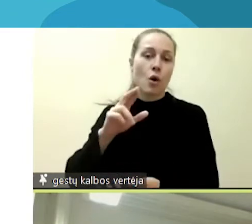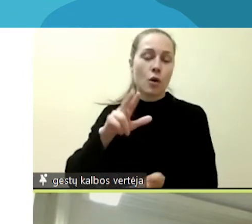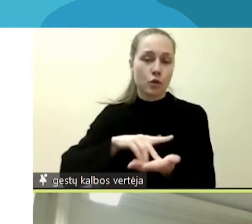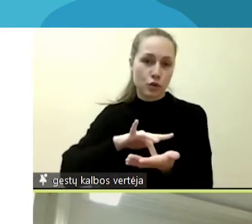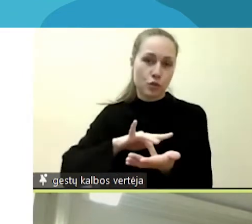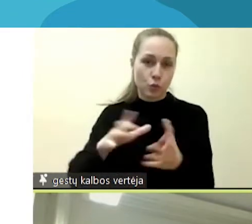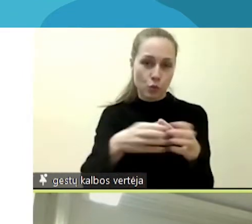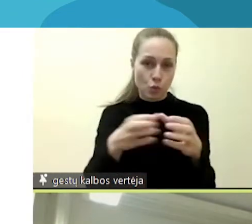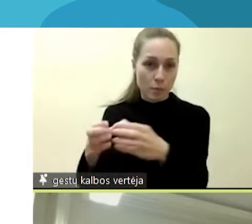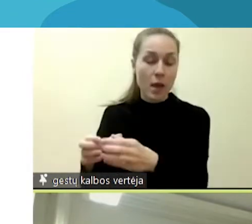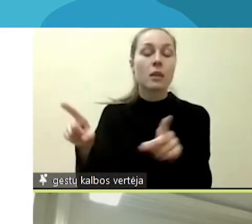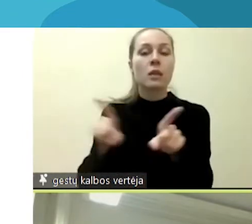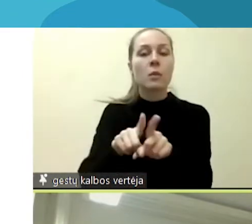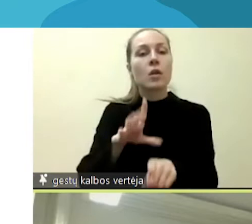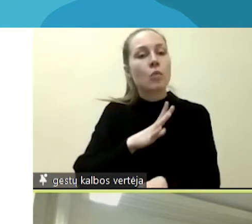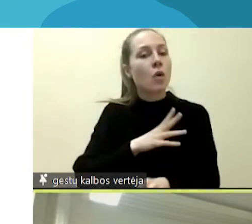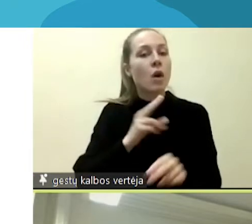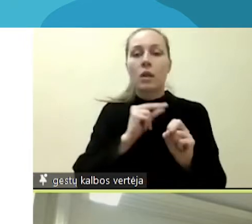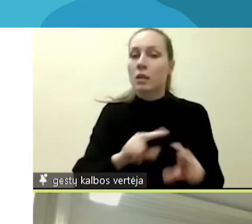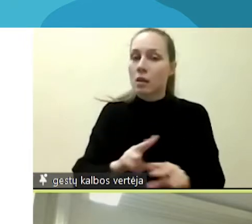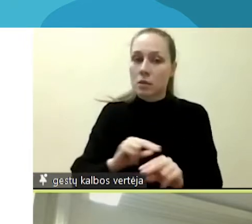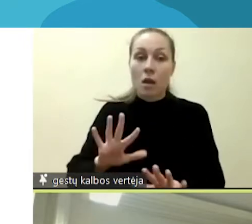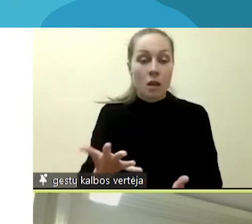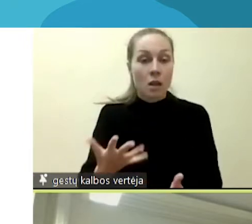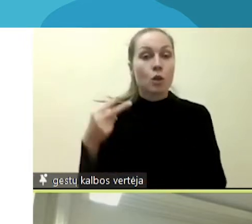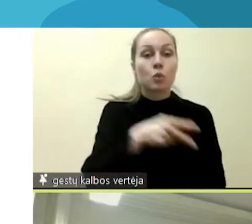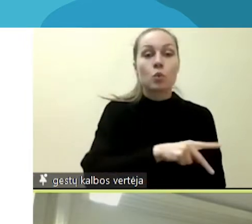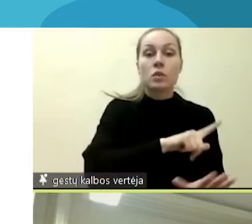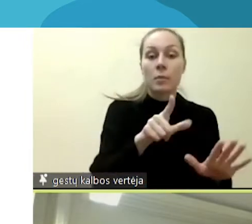It's small units, and if some